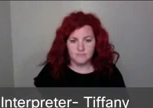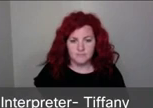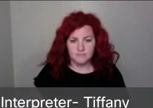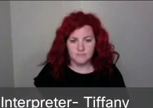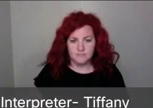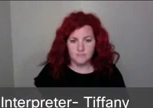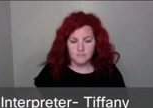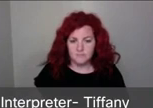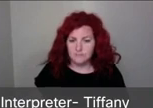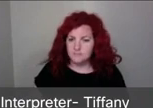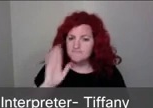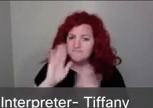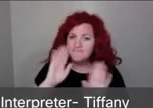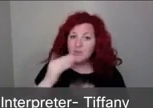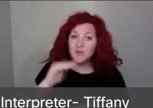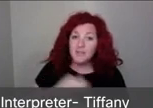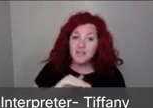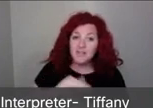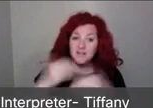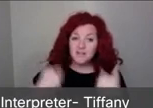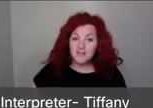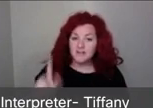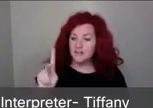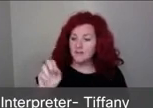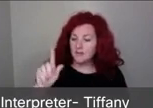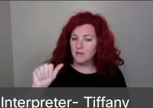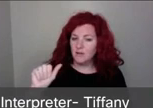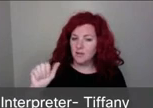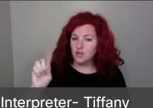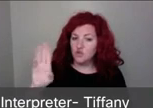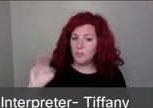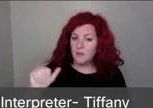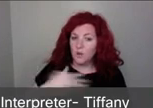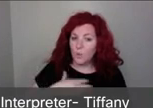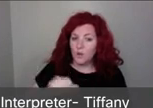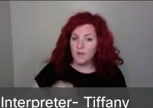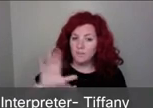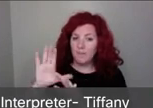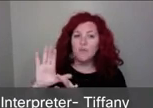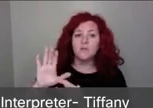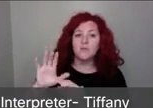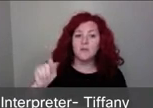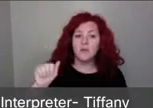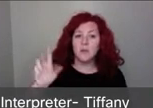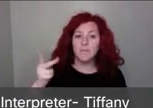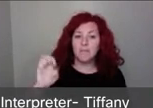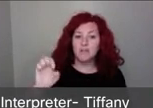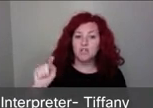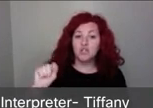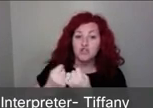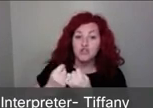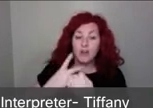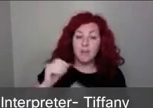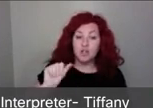Hi, good evening. My name is Kialoha Duma, a White Mountain Apache Tribe Attorney General, as well as a proud member of the White Mountain Apache